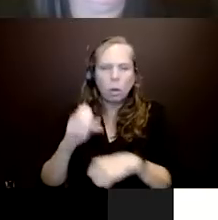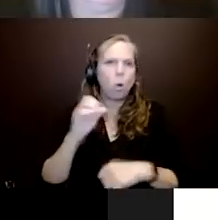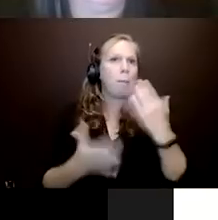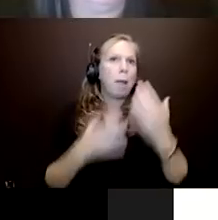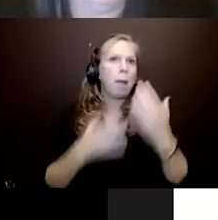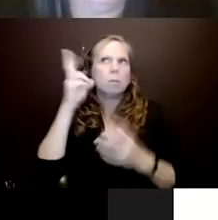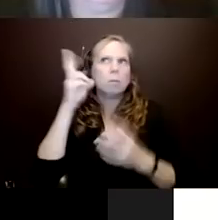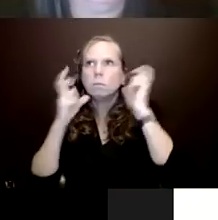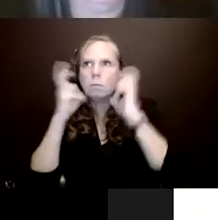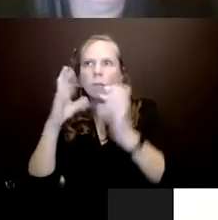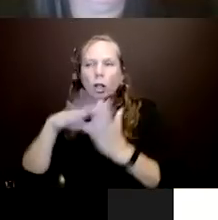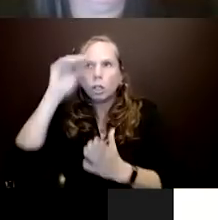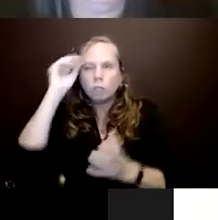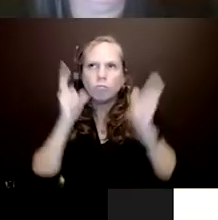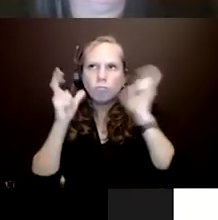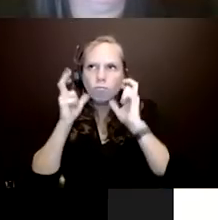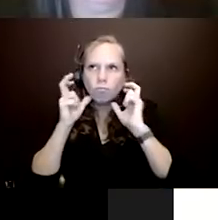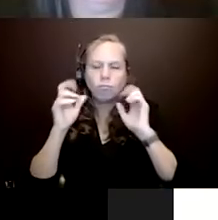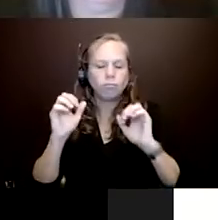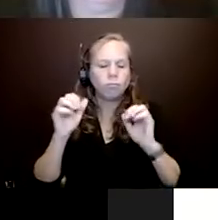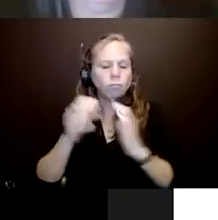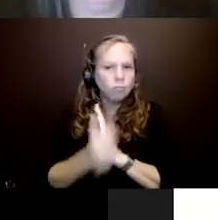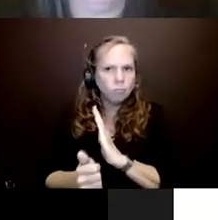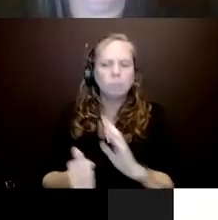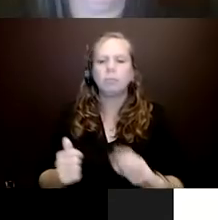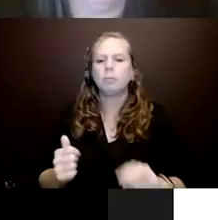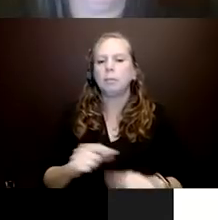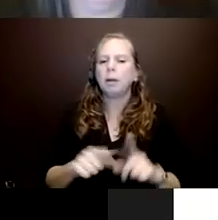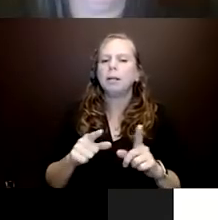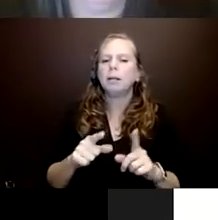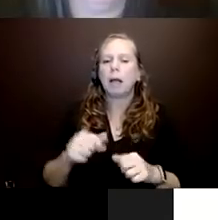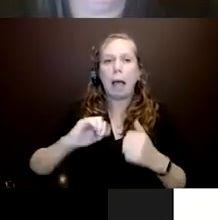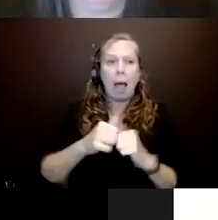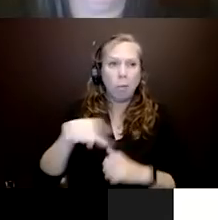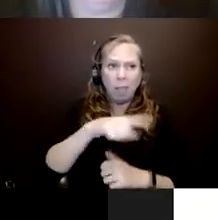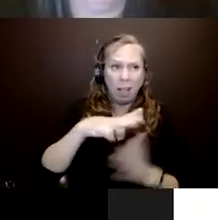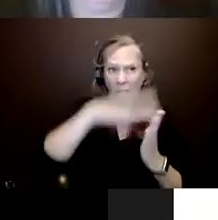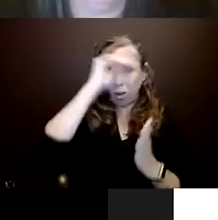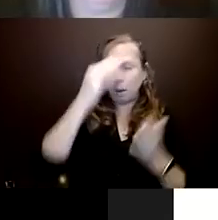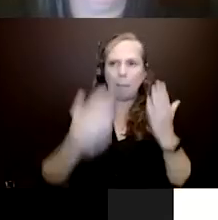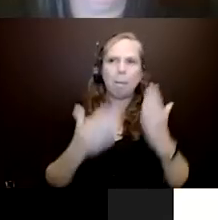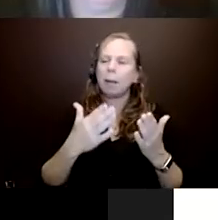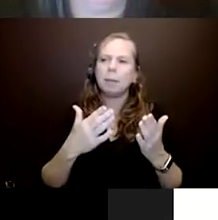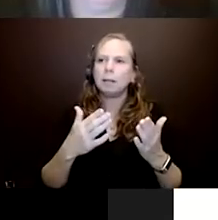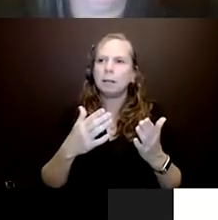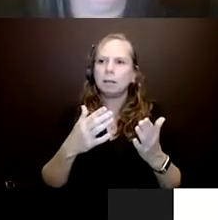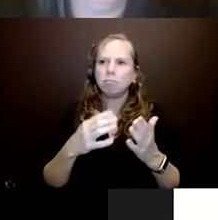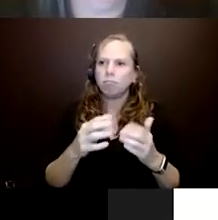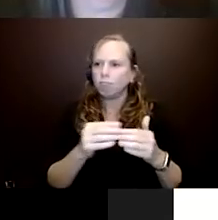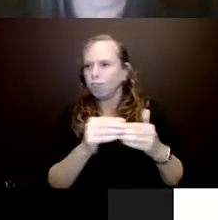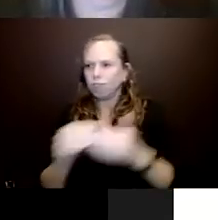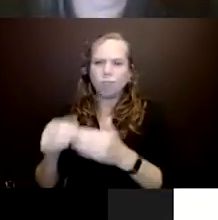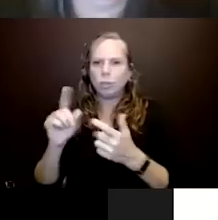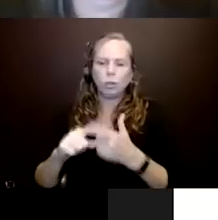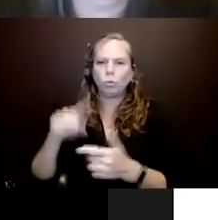learner, those things by virtue of how they learn might not lend themselves to as much screen time. And so that